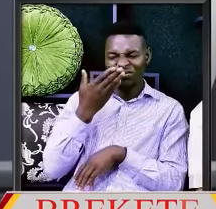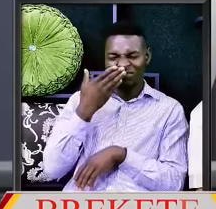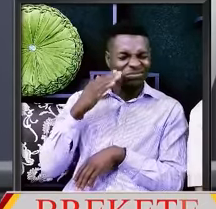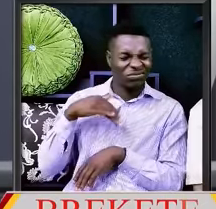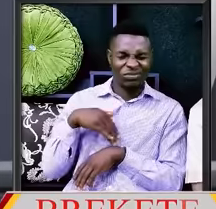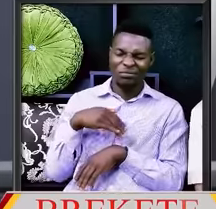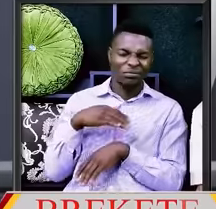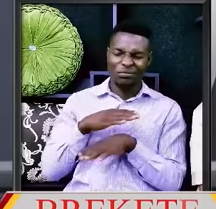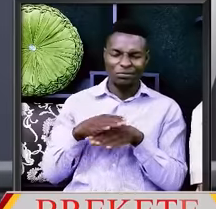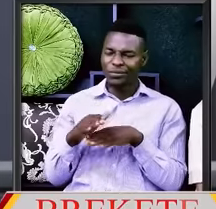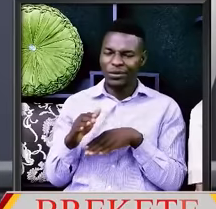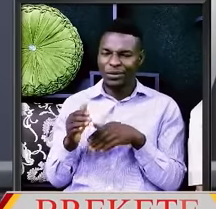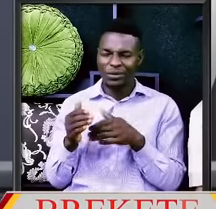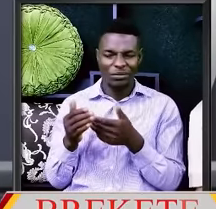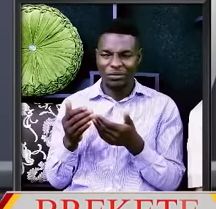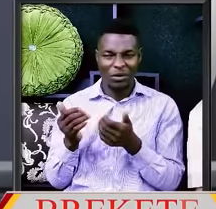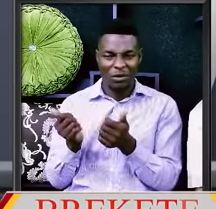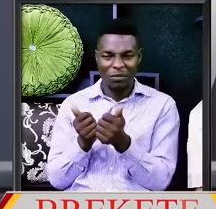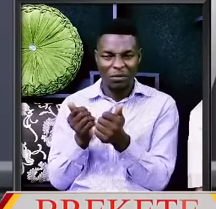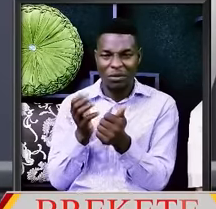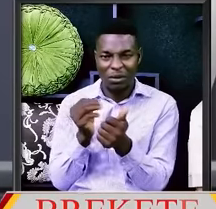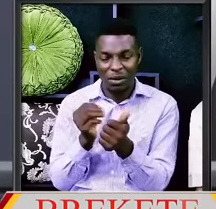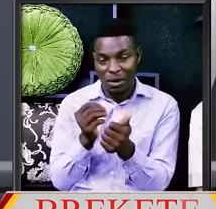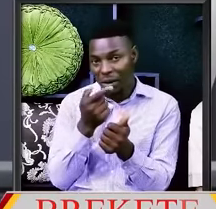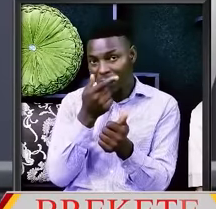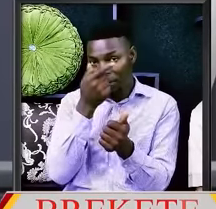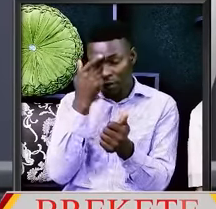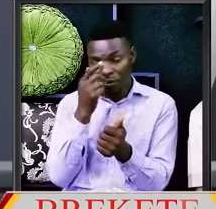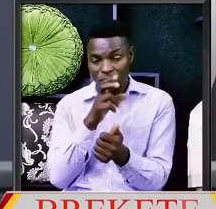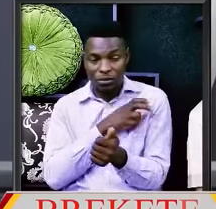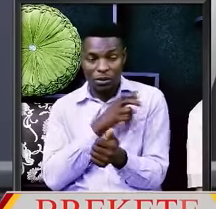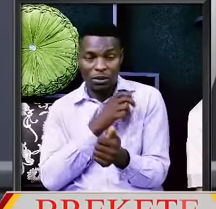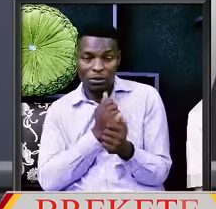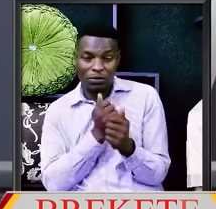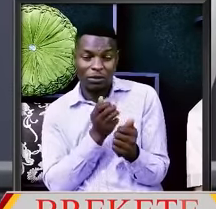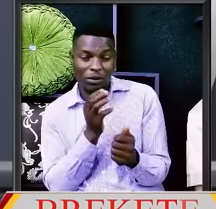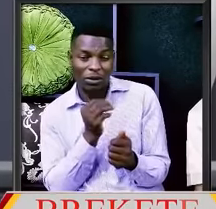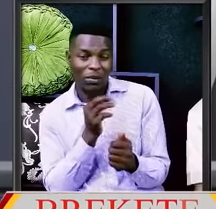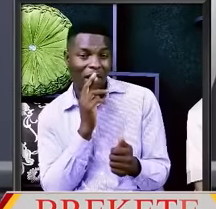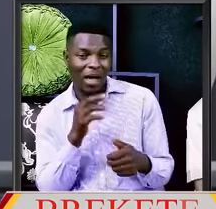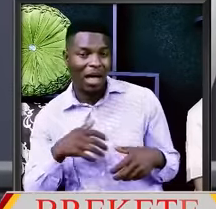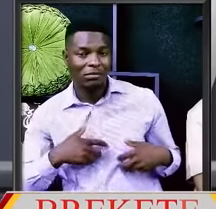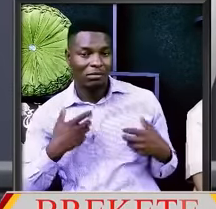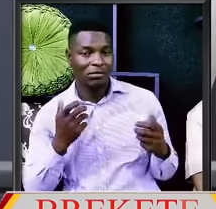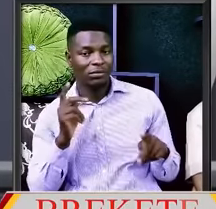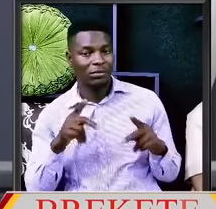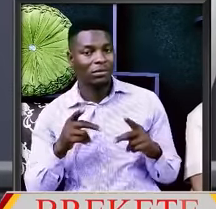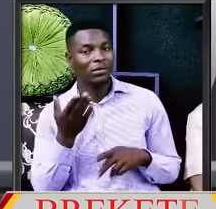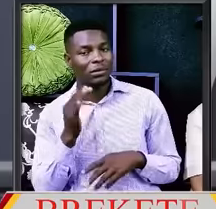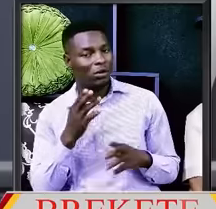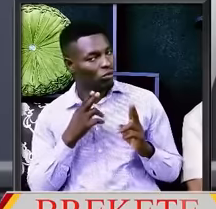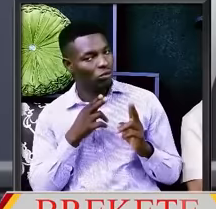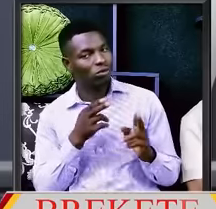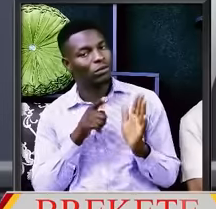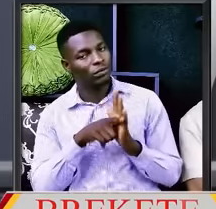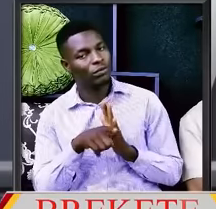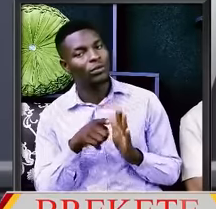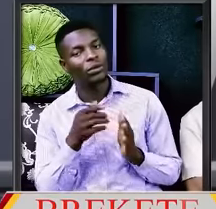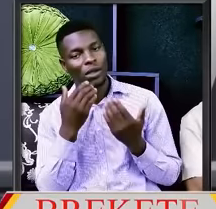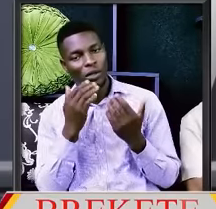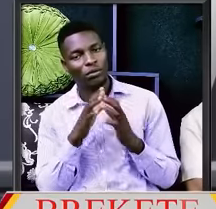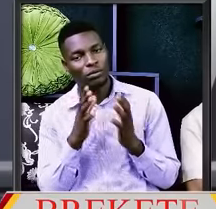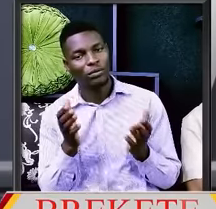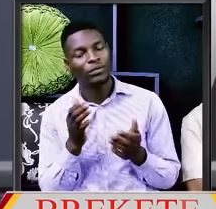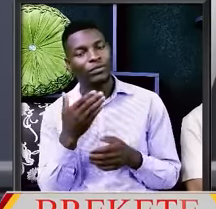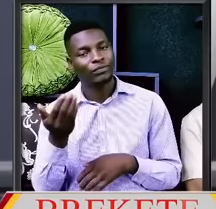police, where they follow them now, trigger happy police, some of them be, they go shoot. Yes, sir. Thank you very much. Thank you so much,